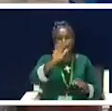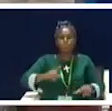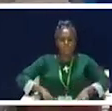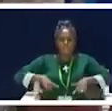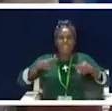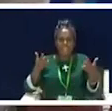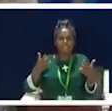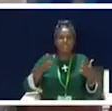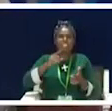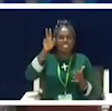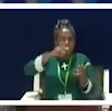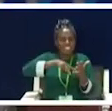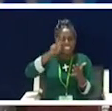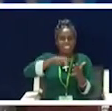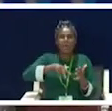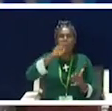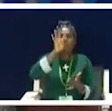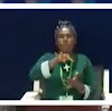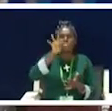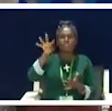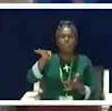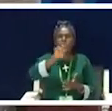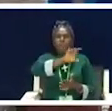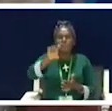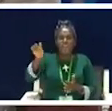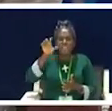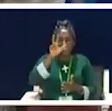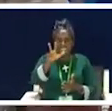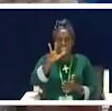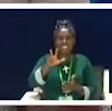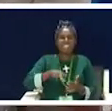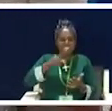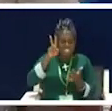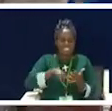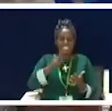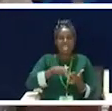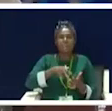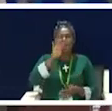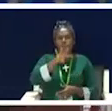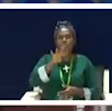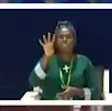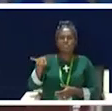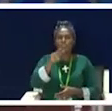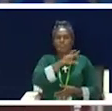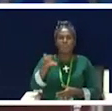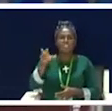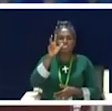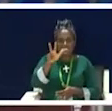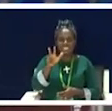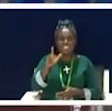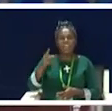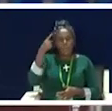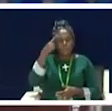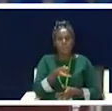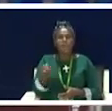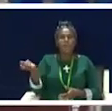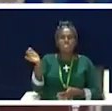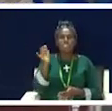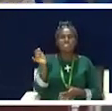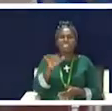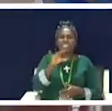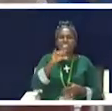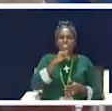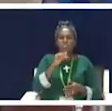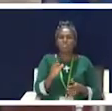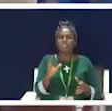In Psalm 44 verse 3, the Bible says in Psalm 44 verse 3, for they did not gain possession of